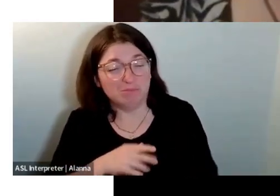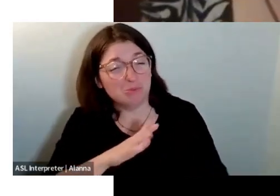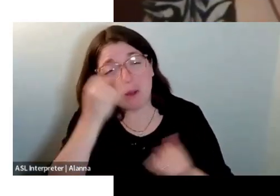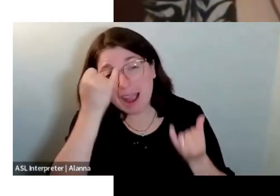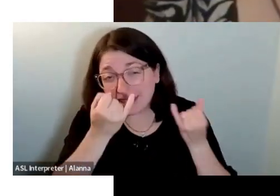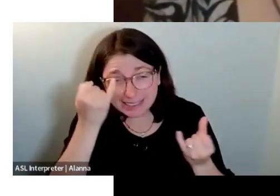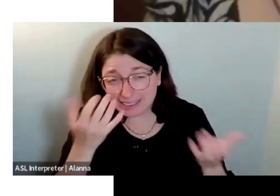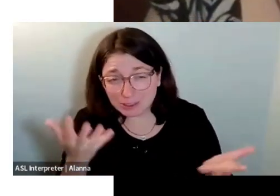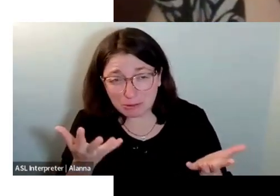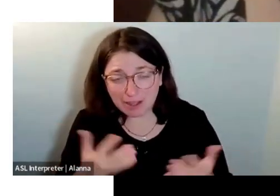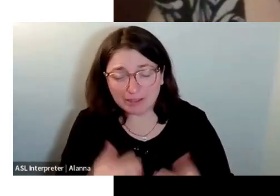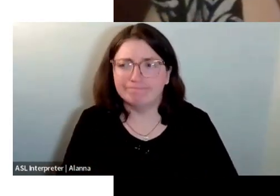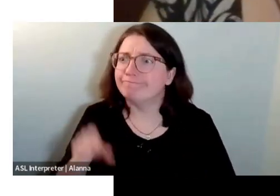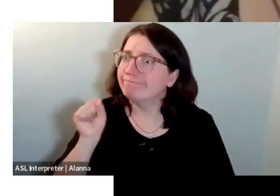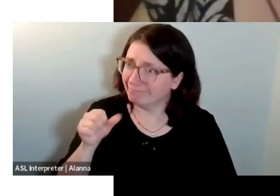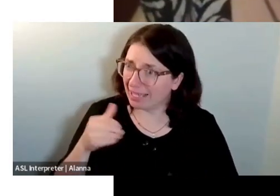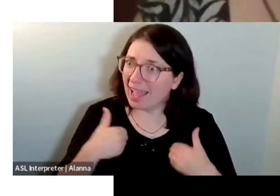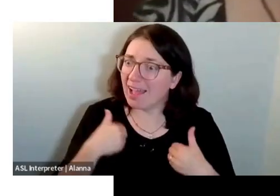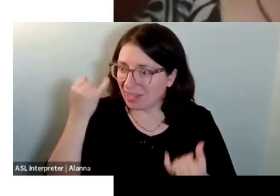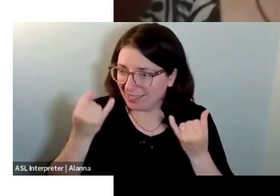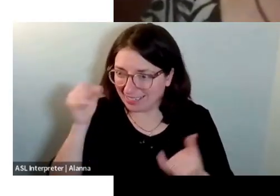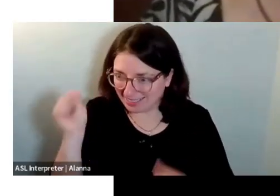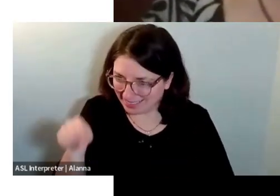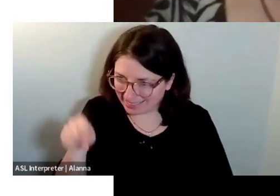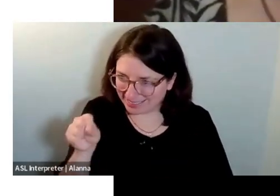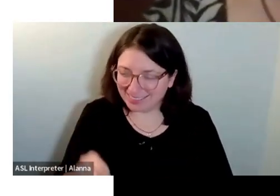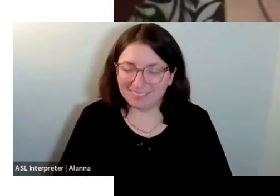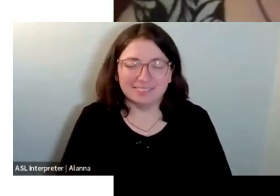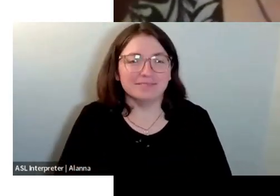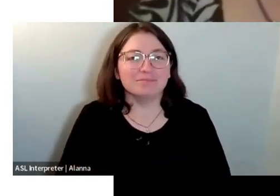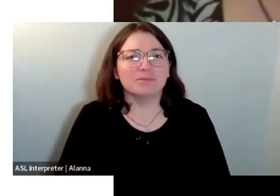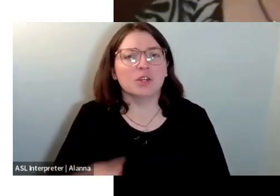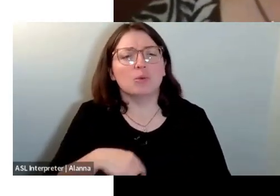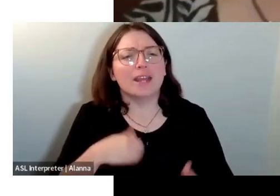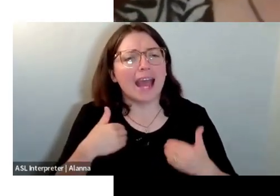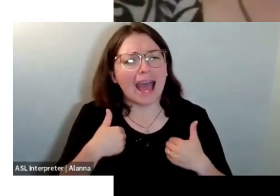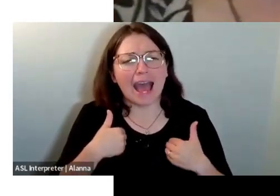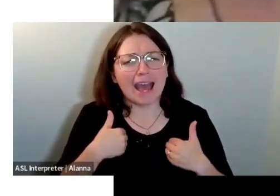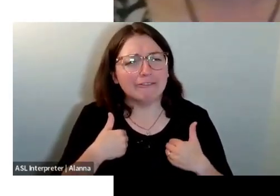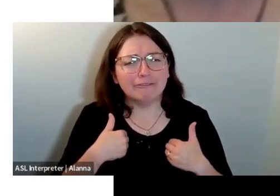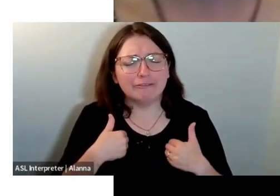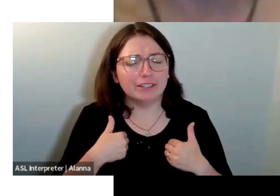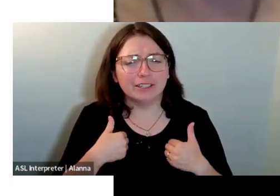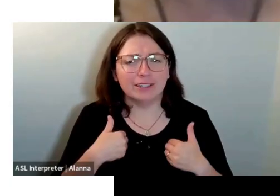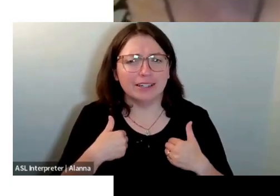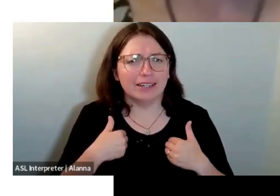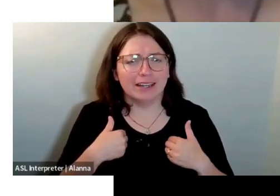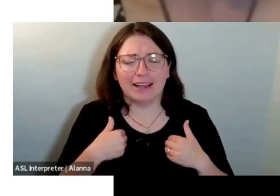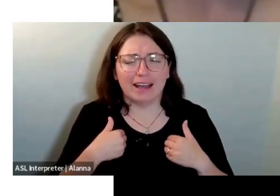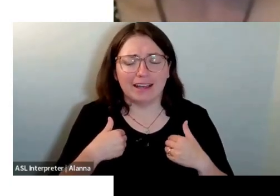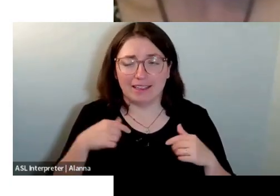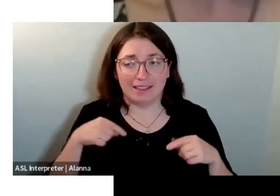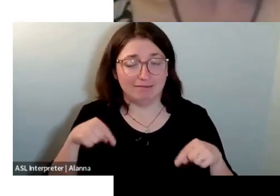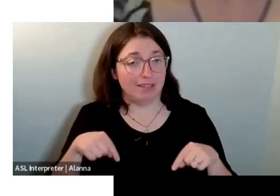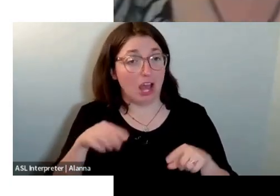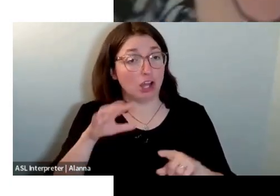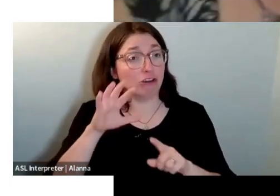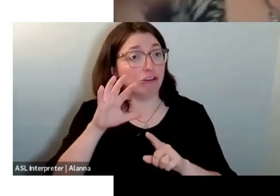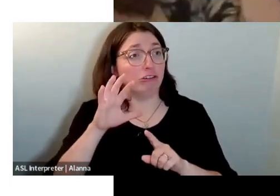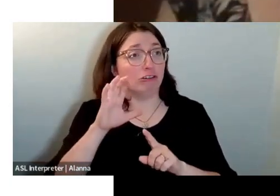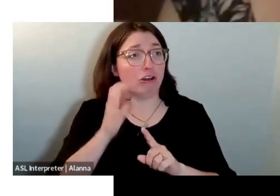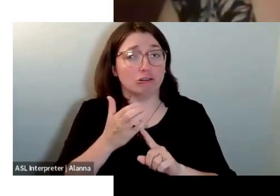One is um, we have this cultural idea that the end of the day is somehow a great time to have